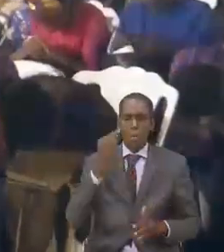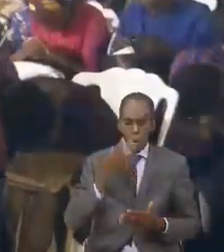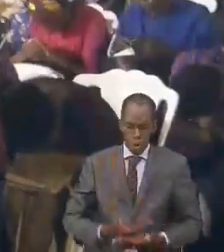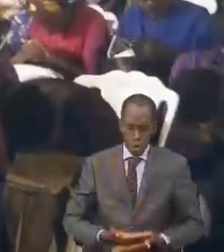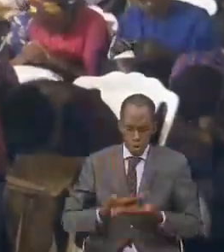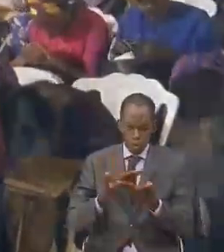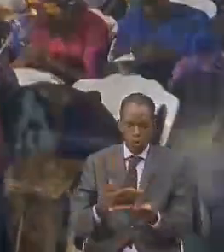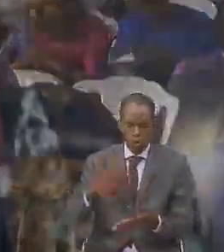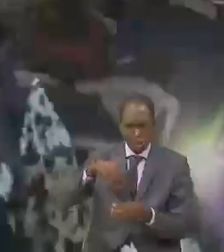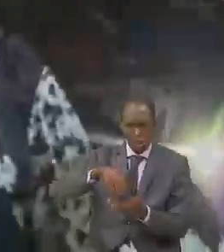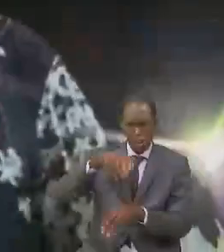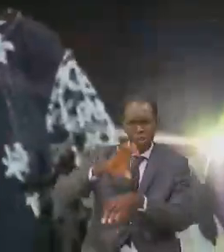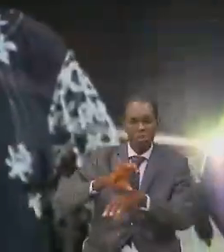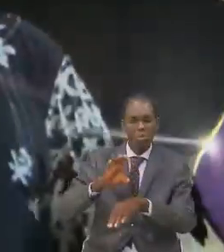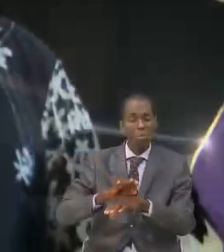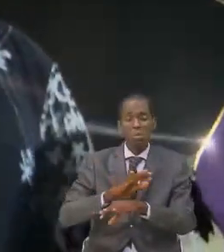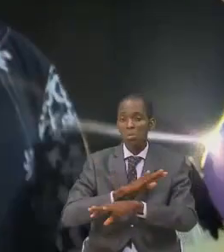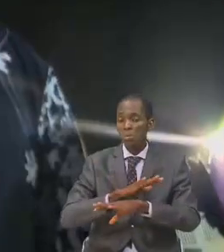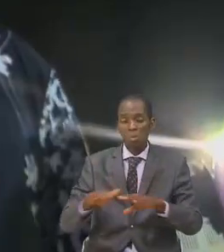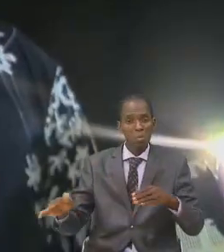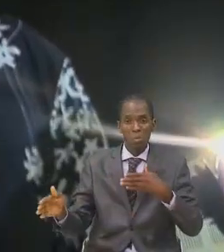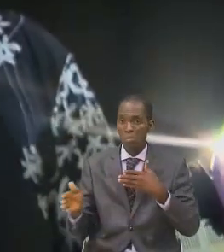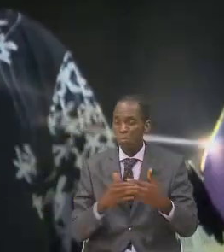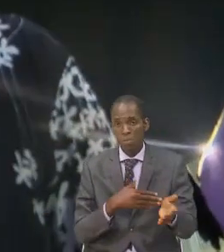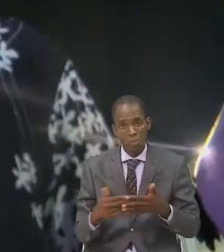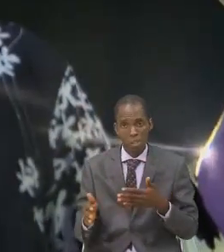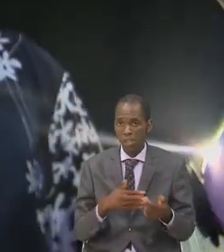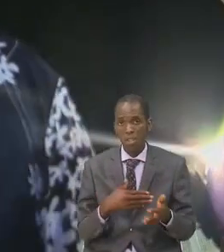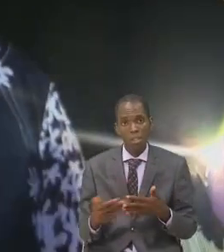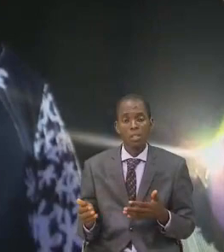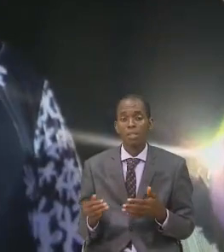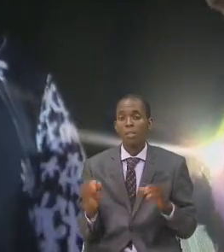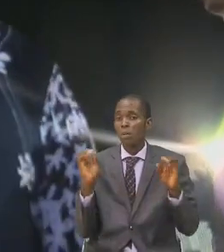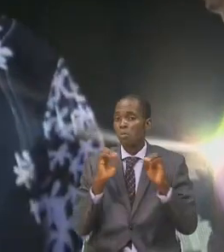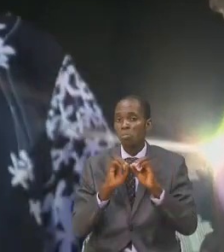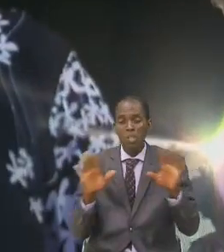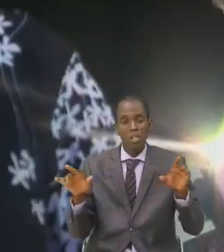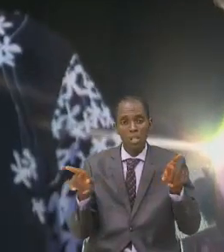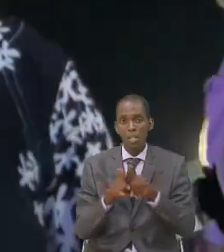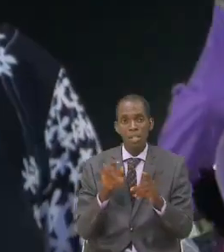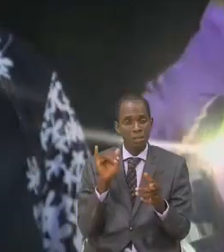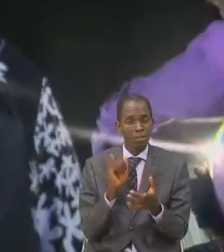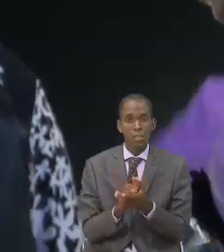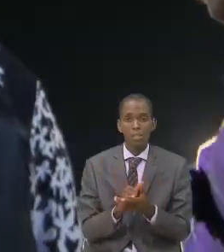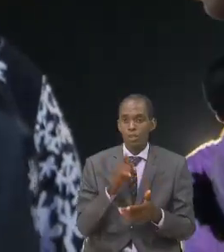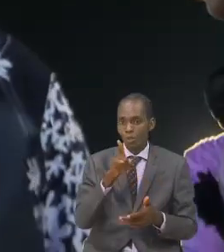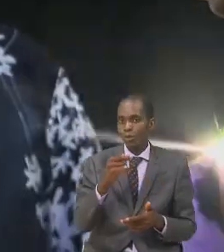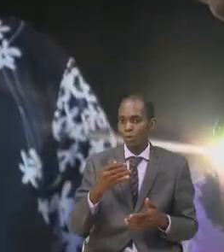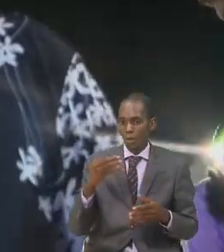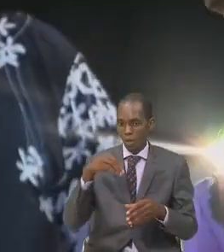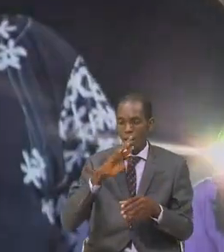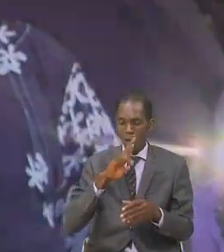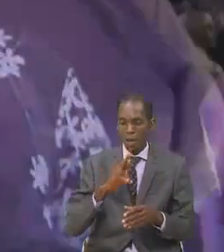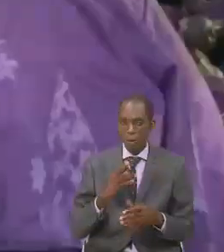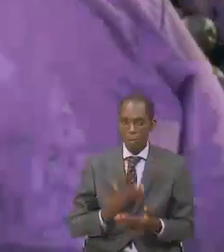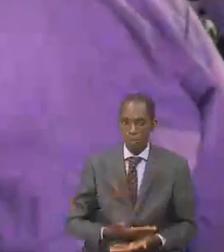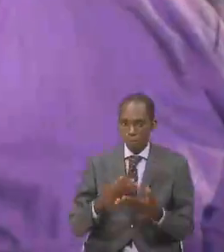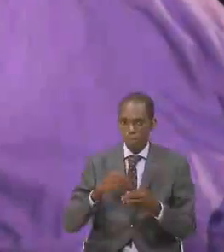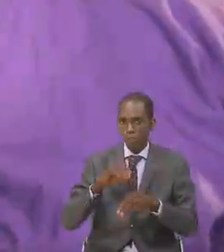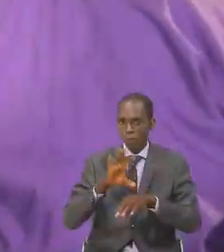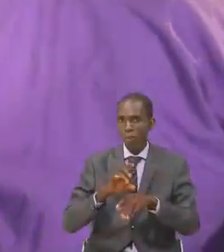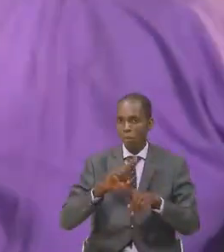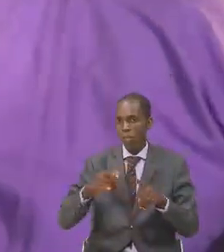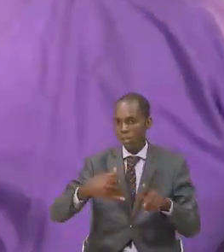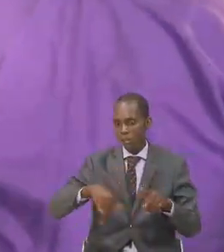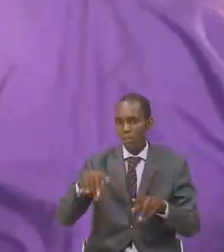solve the problem. I was born as a Christian. Nothing like that. Your heart